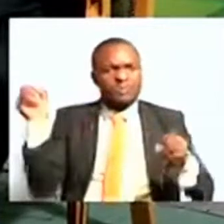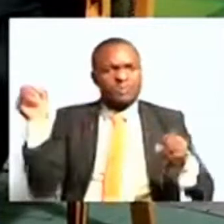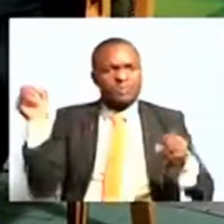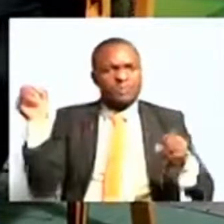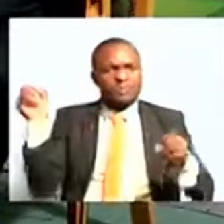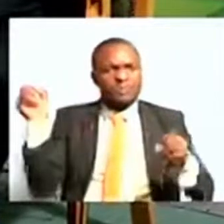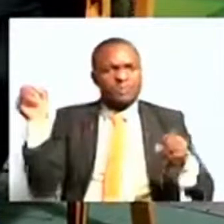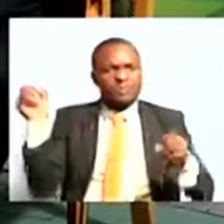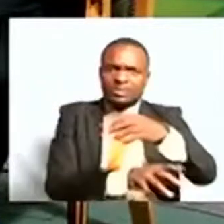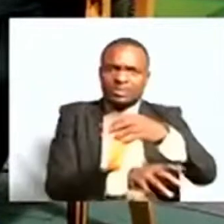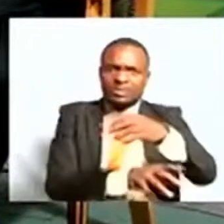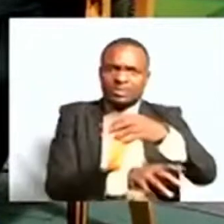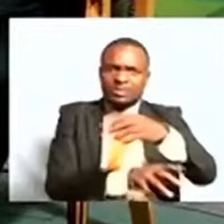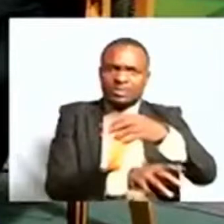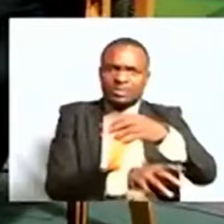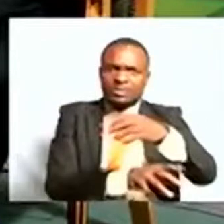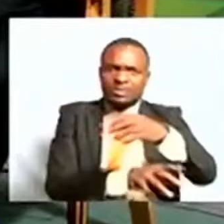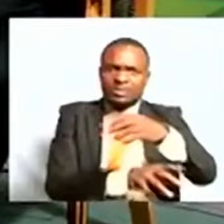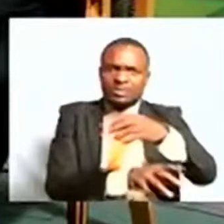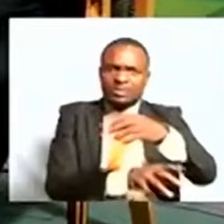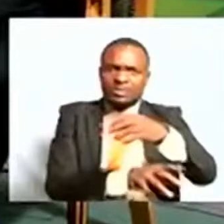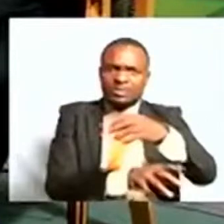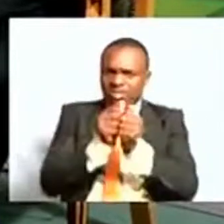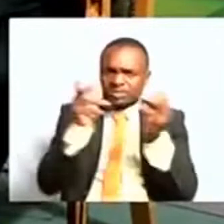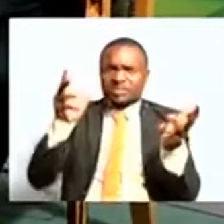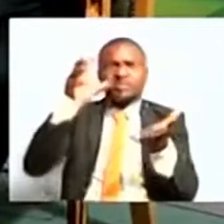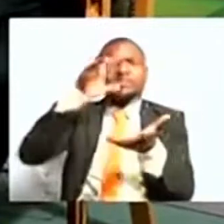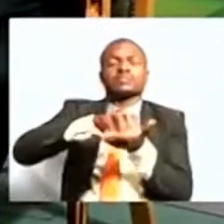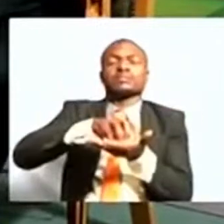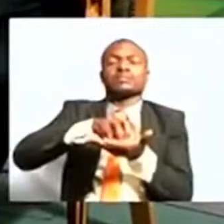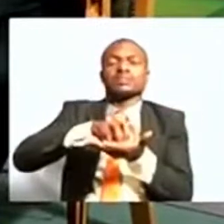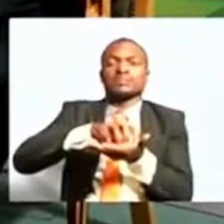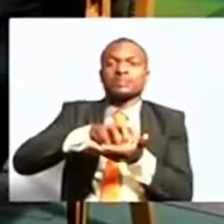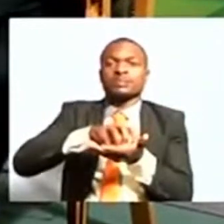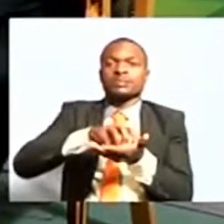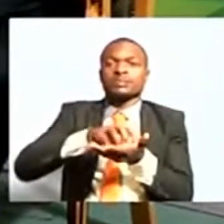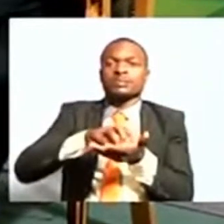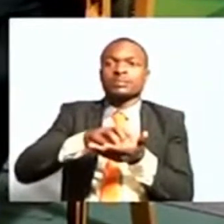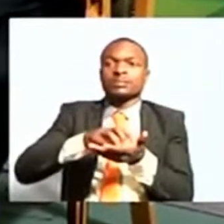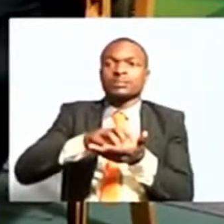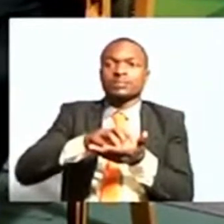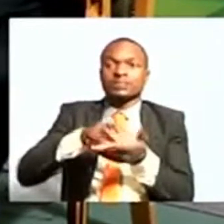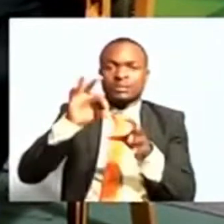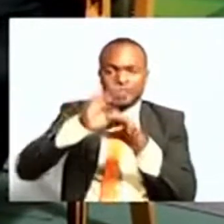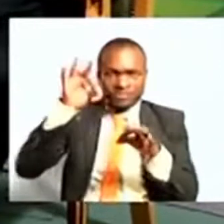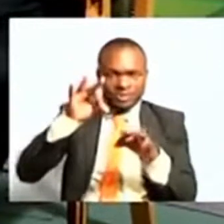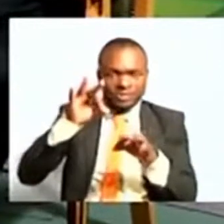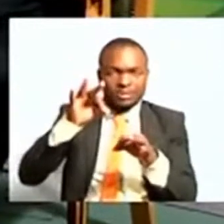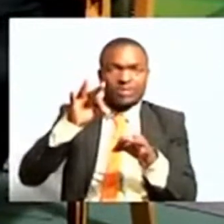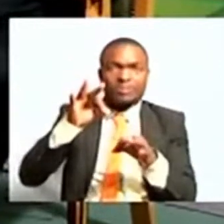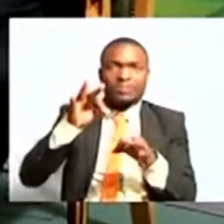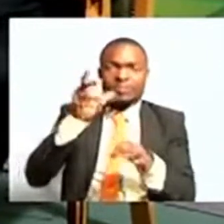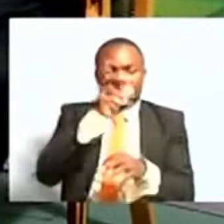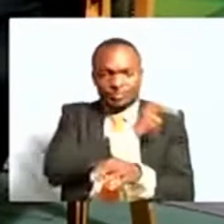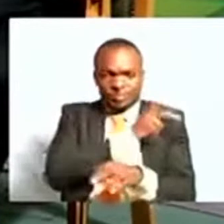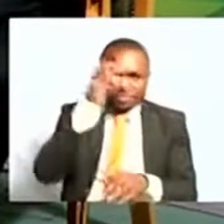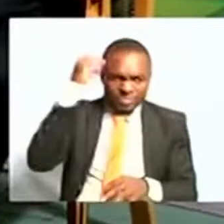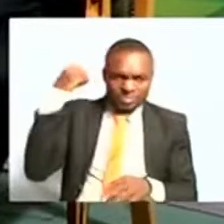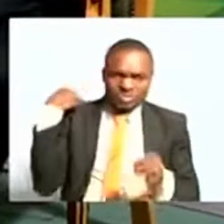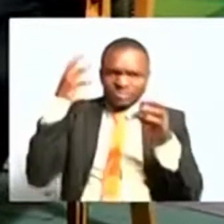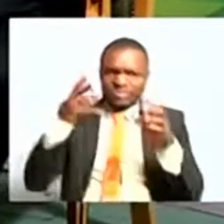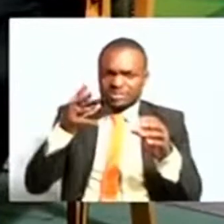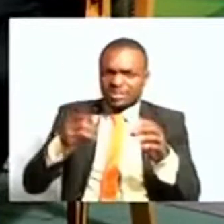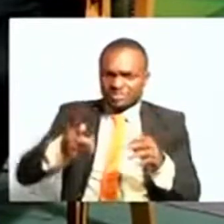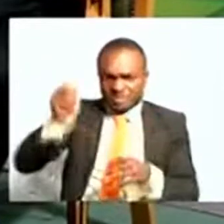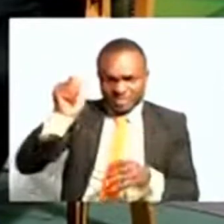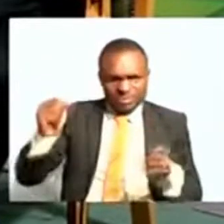days without case. You understand the whole as a police officer. Ever punga mu motoka yangu. Mshirika mwanata ara just because ya bomba